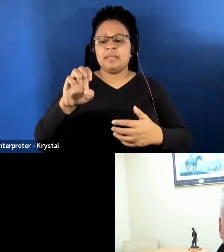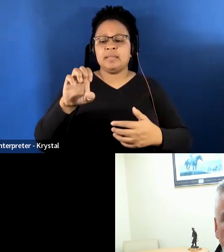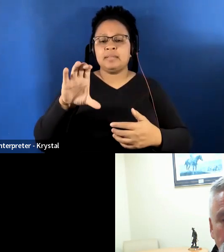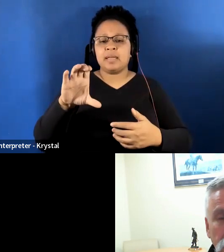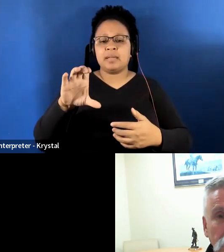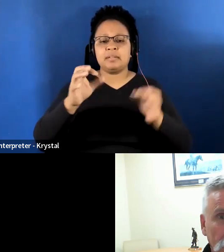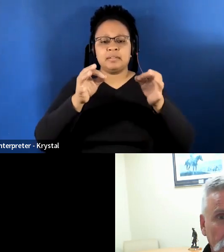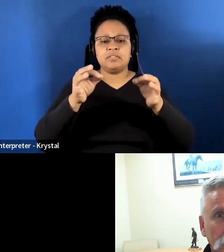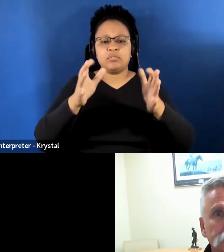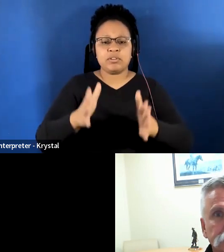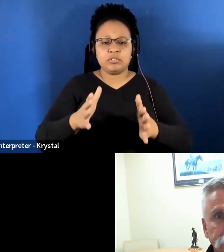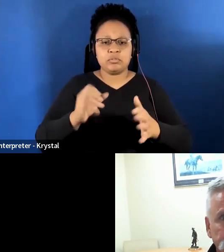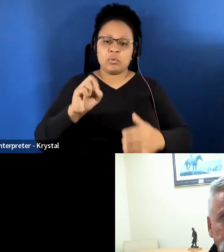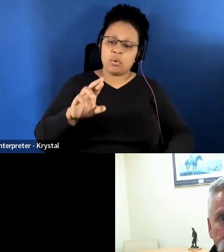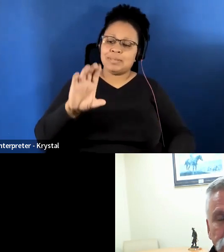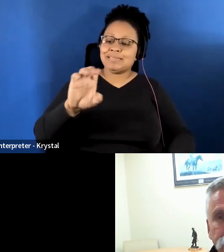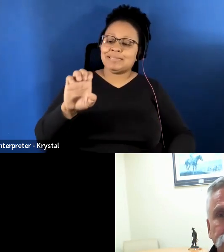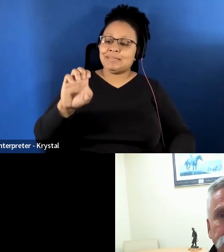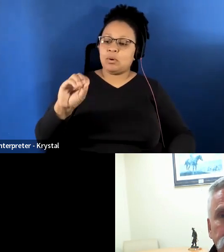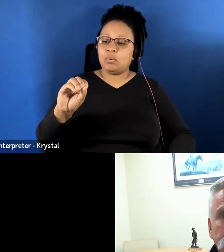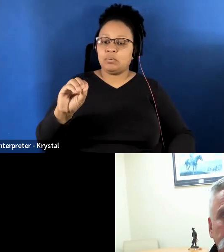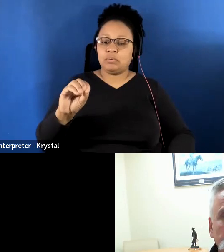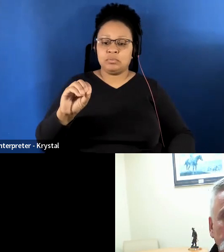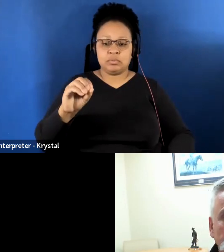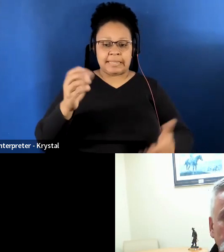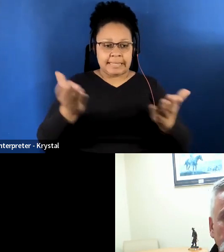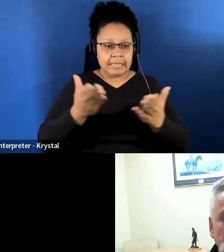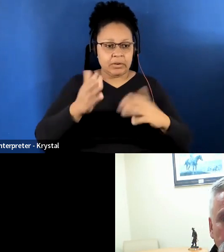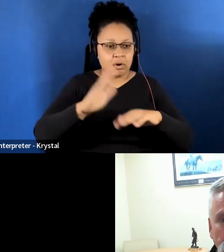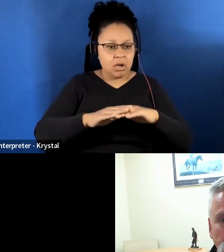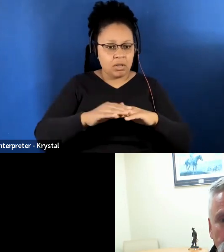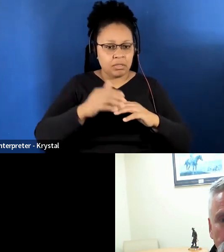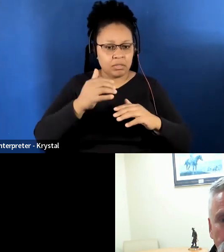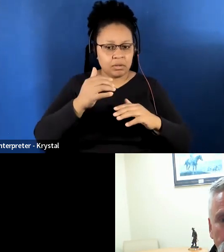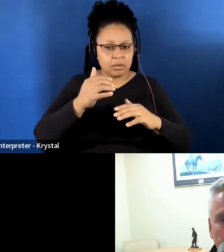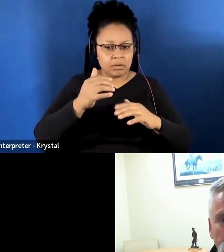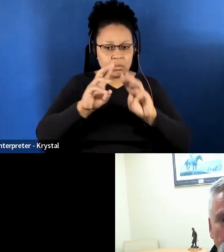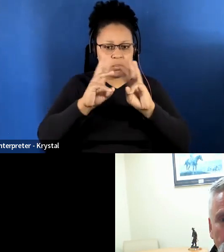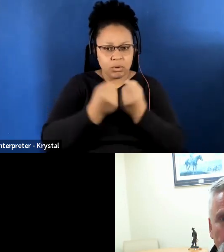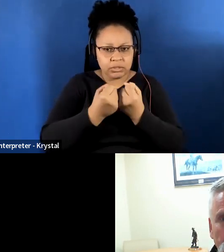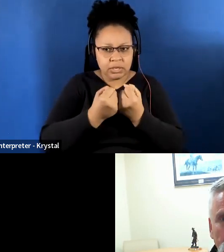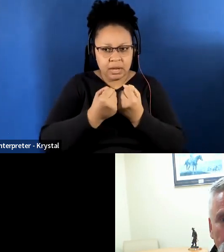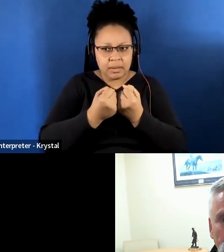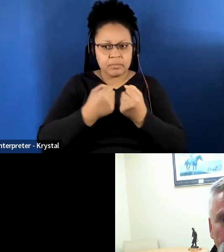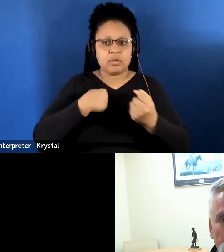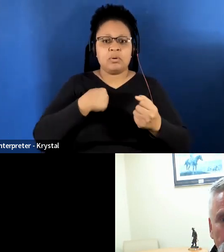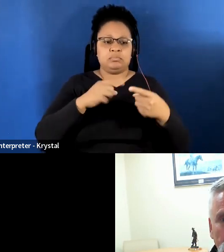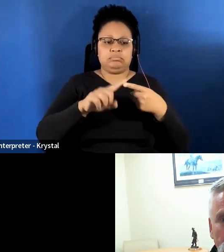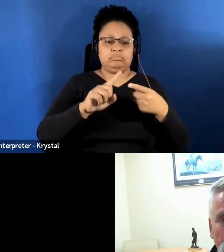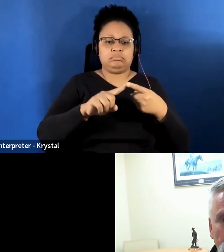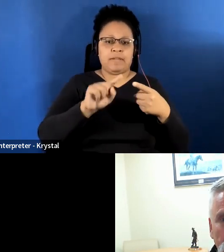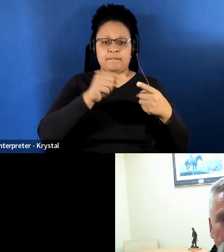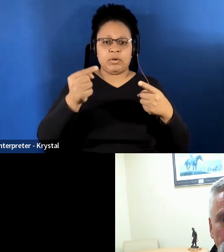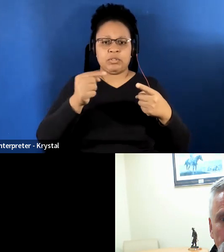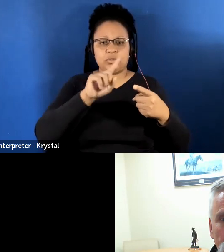or CEOs do we have on the call? That's going to be my first question. So